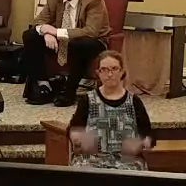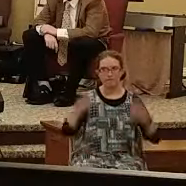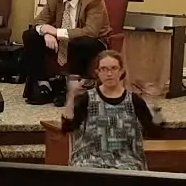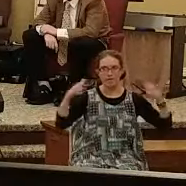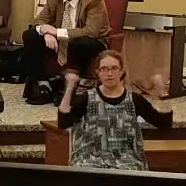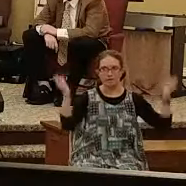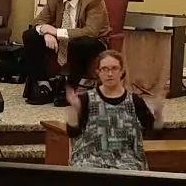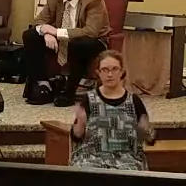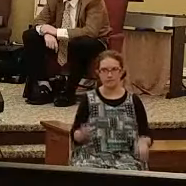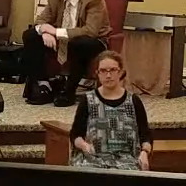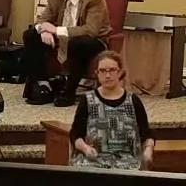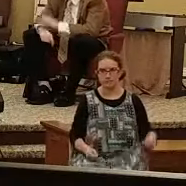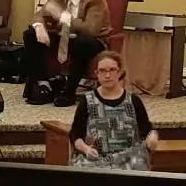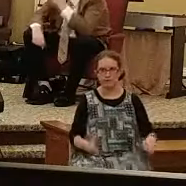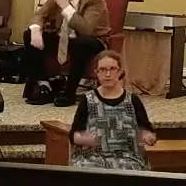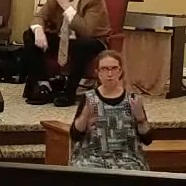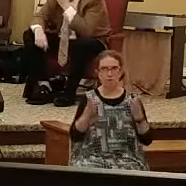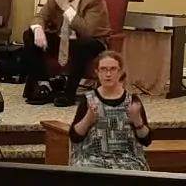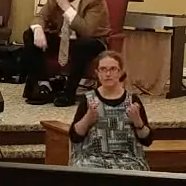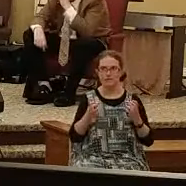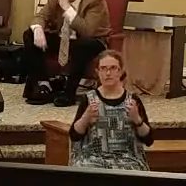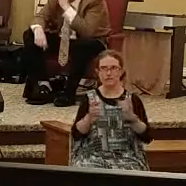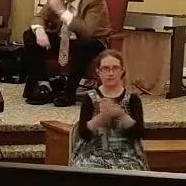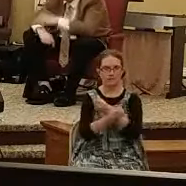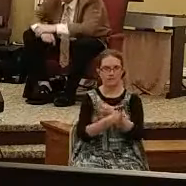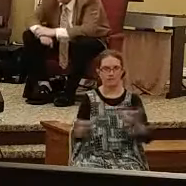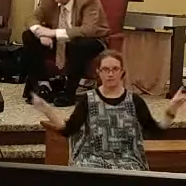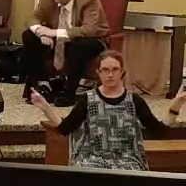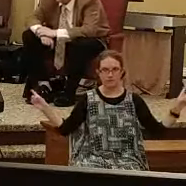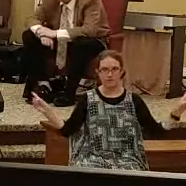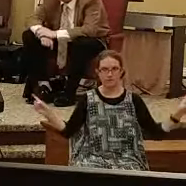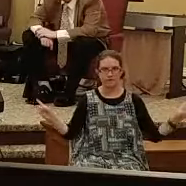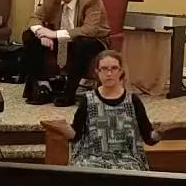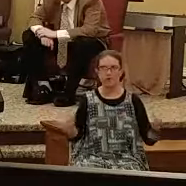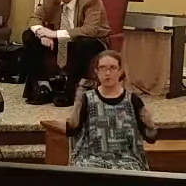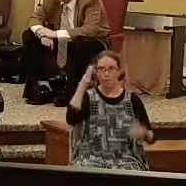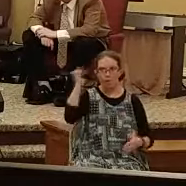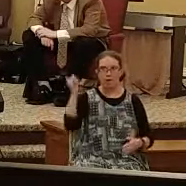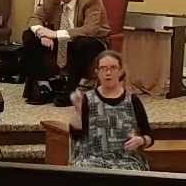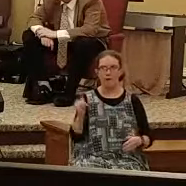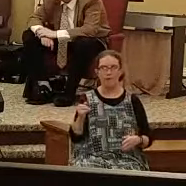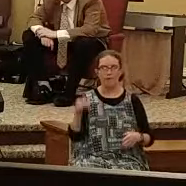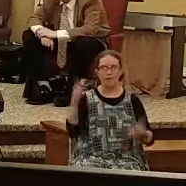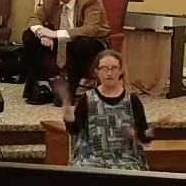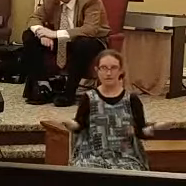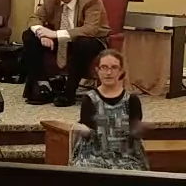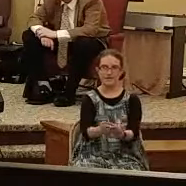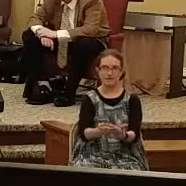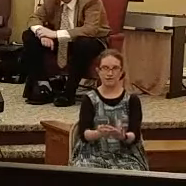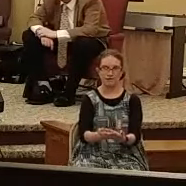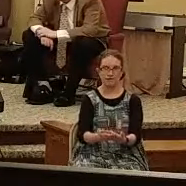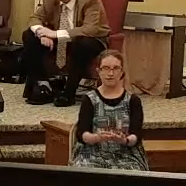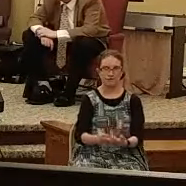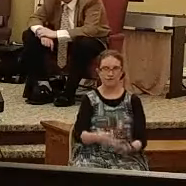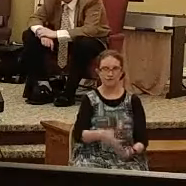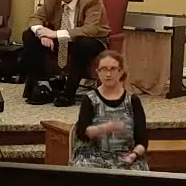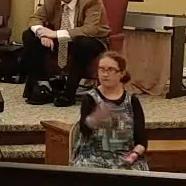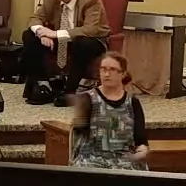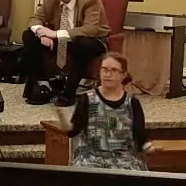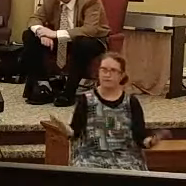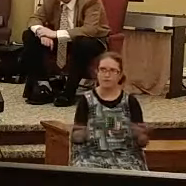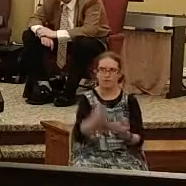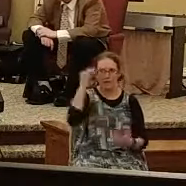Hallelujah. He wants them to come out of their sin. That's why he puts us here. Amen.